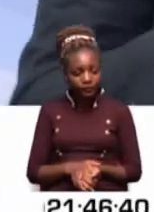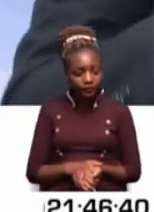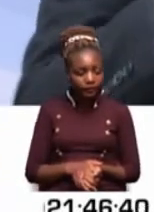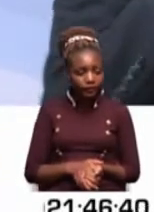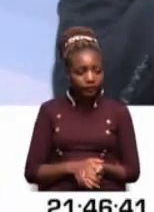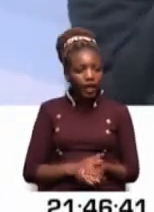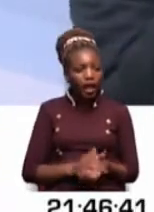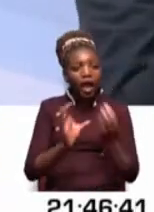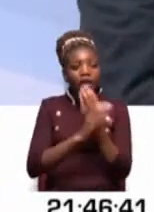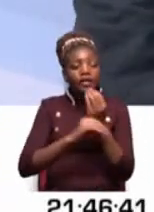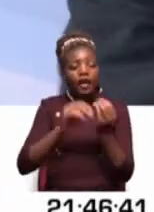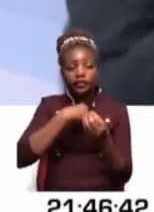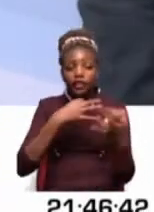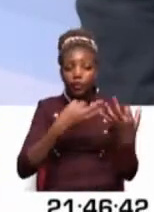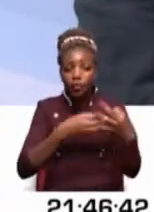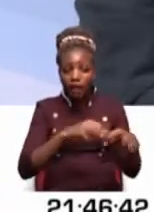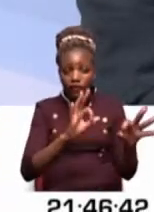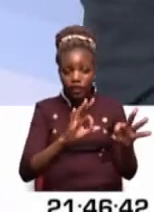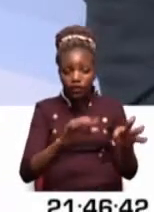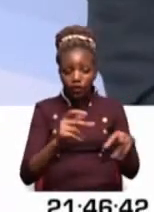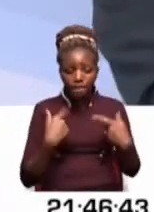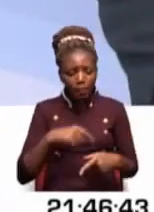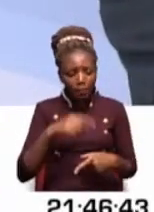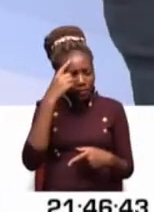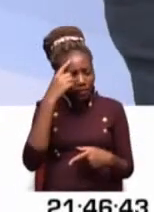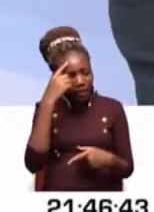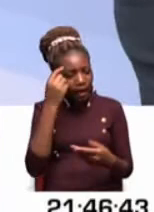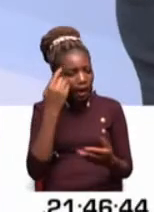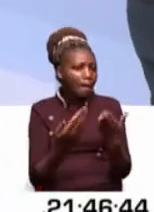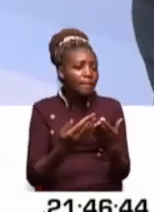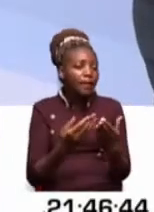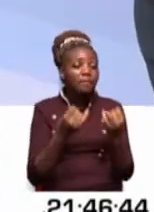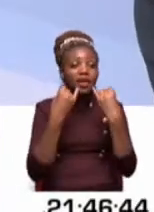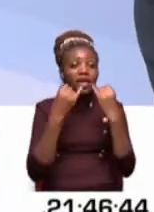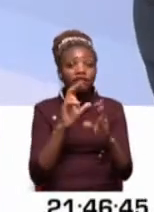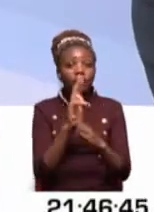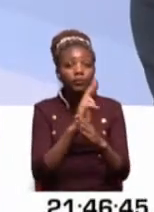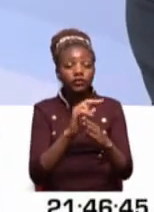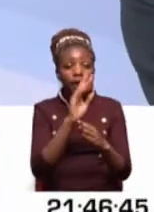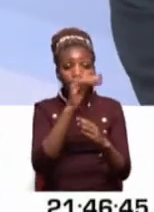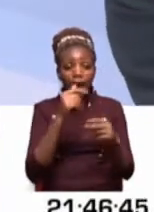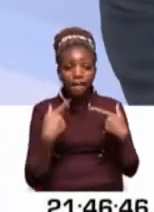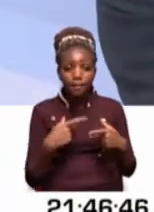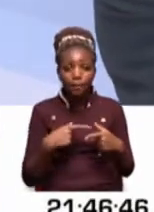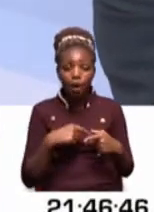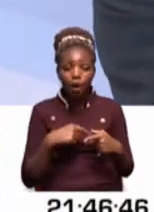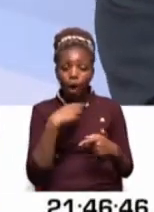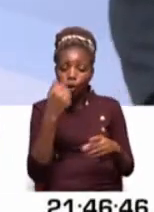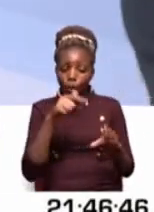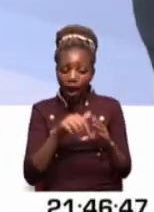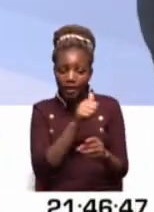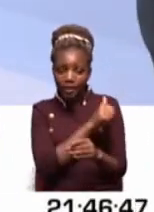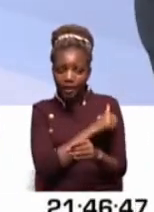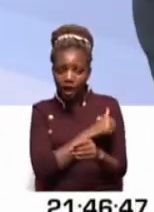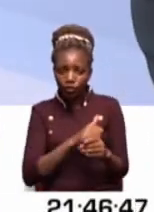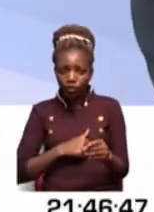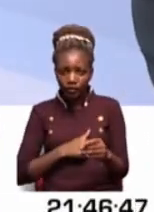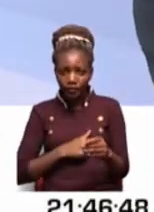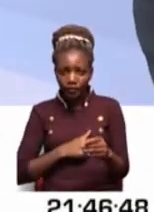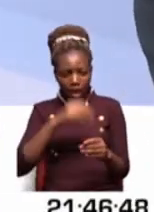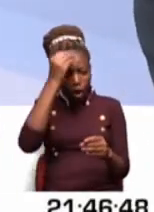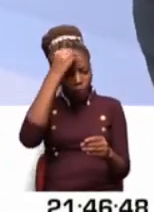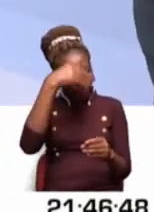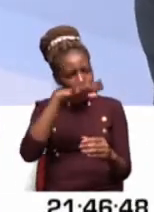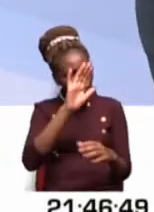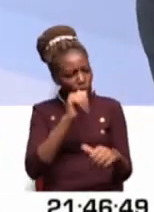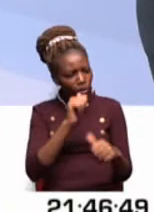data or facts, findings will be used by those in authorities to reach a certain goal. Do you think, in your own observation, that